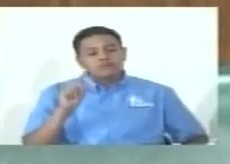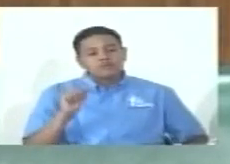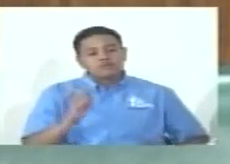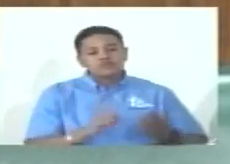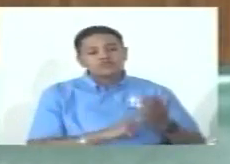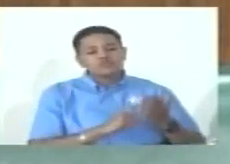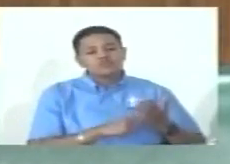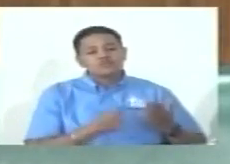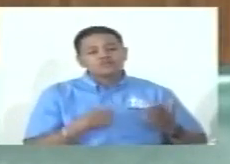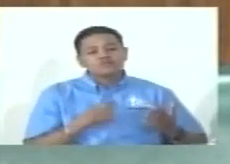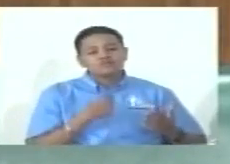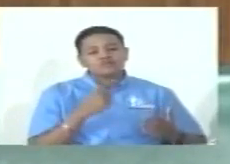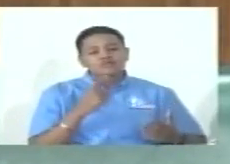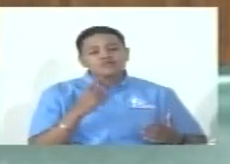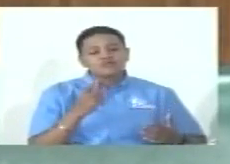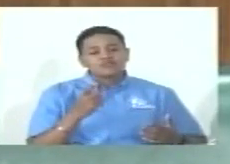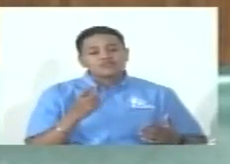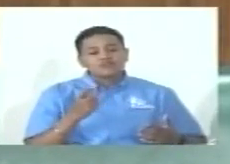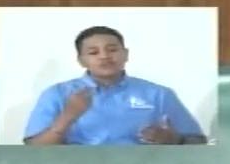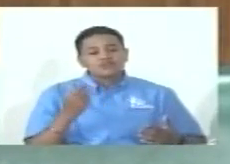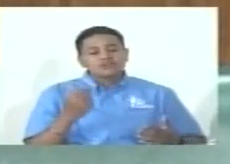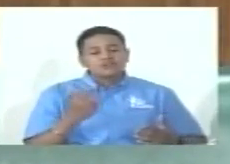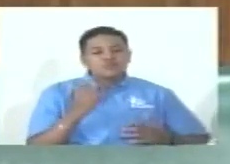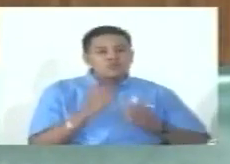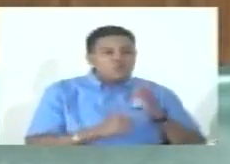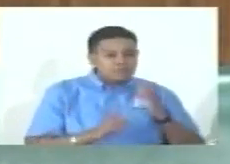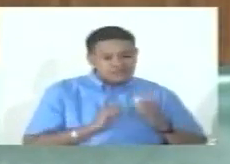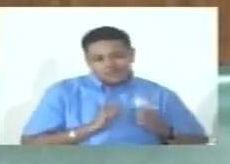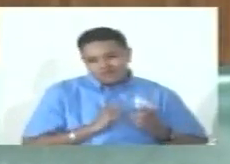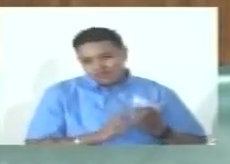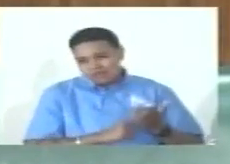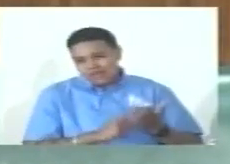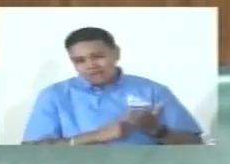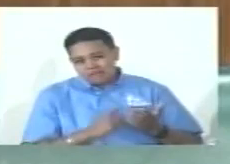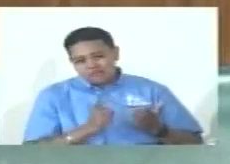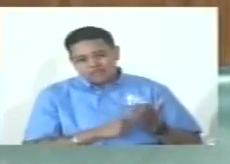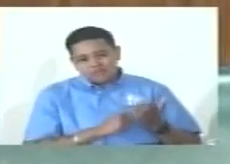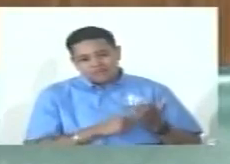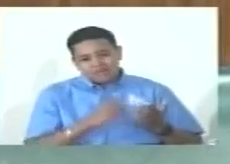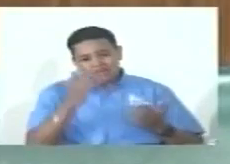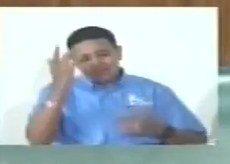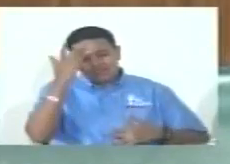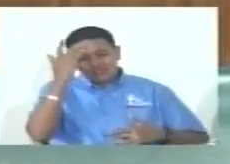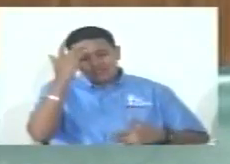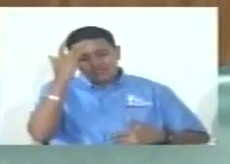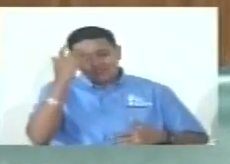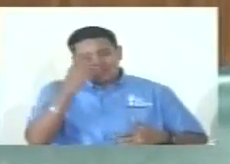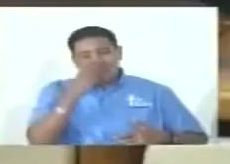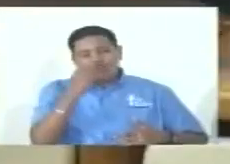sometimes we knock ourselves too hard. Sometimes we take sickness and curse each other.